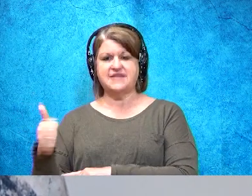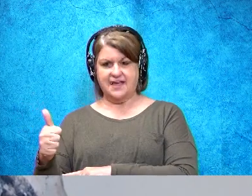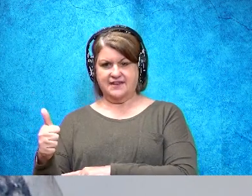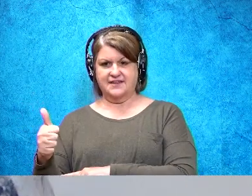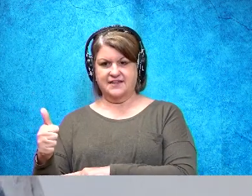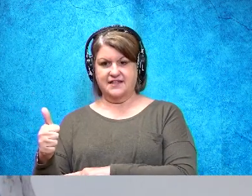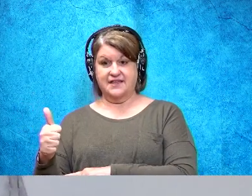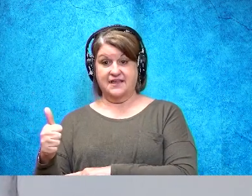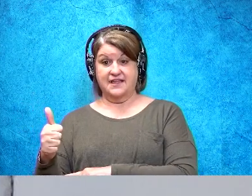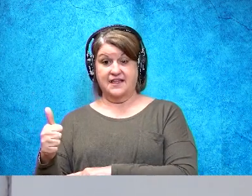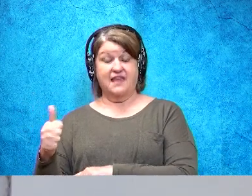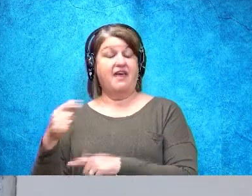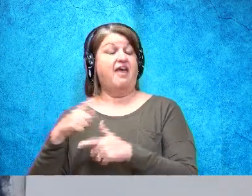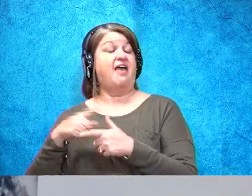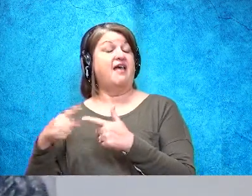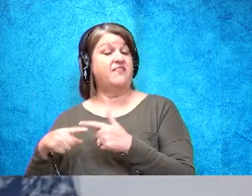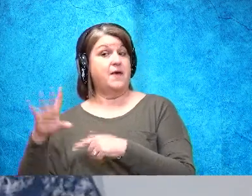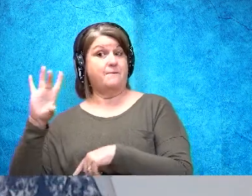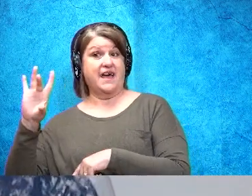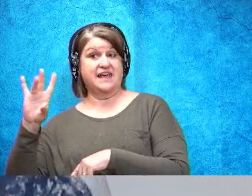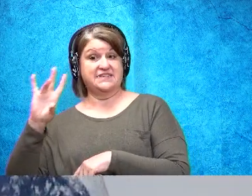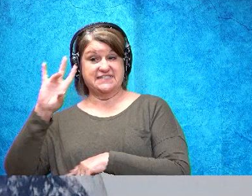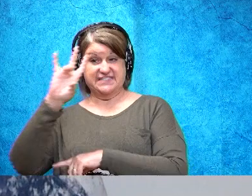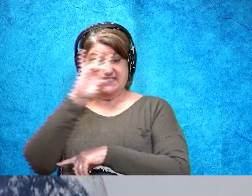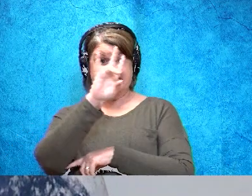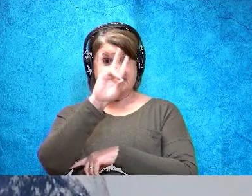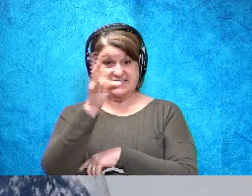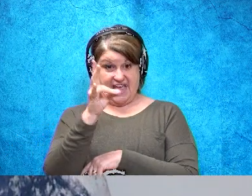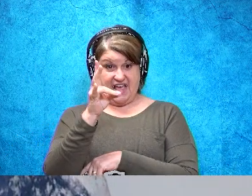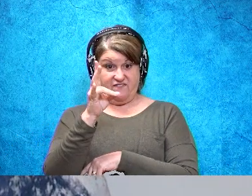1, 2, 3, 4, 5, 6, 7, 8, 9, 10. And then my 7 ones,